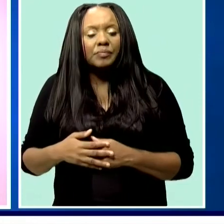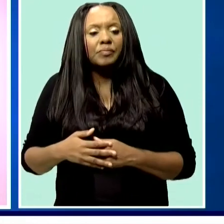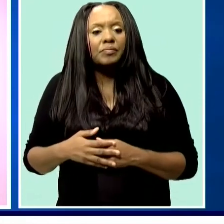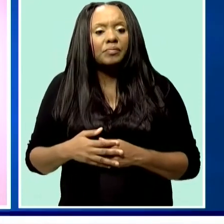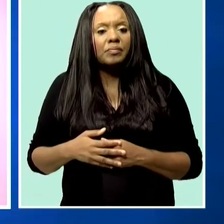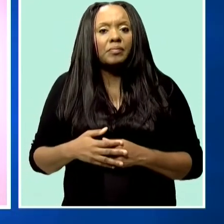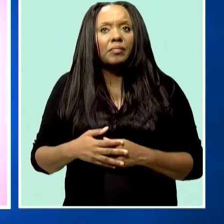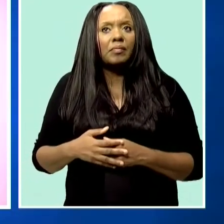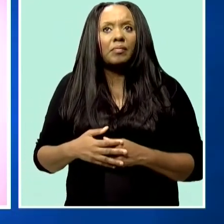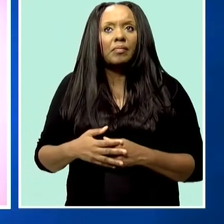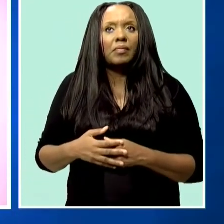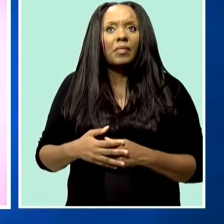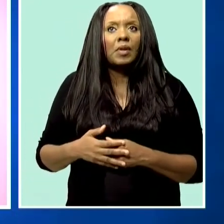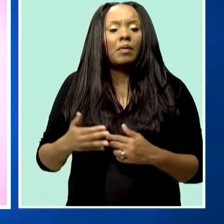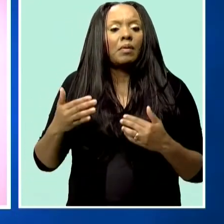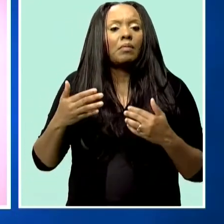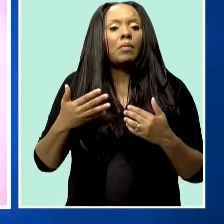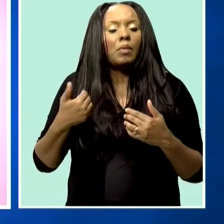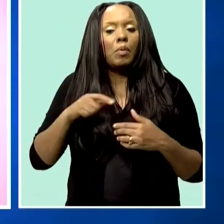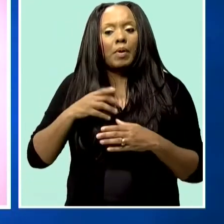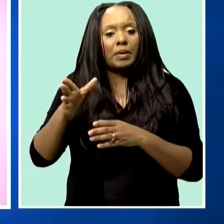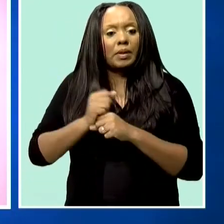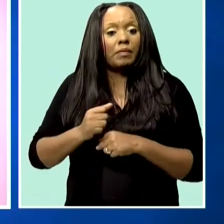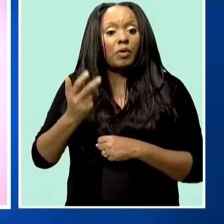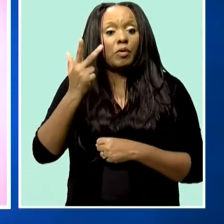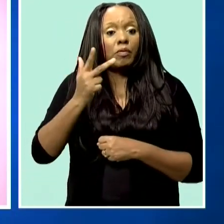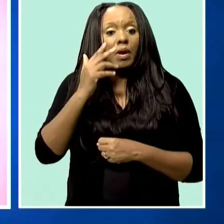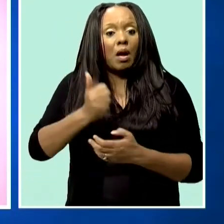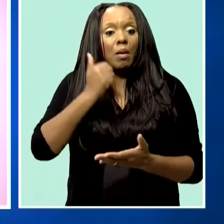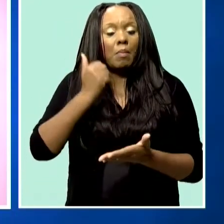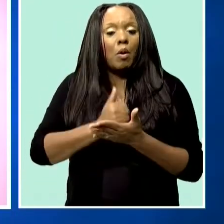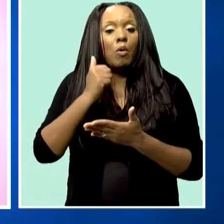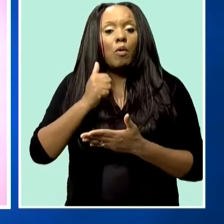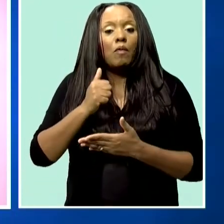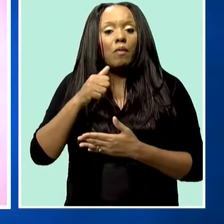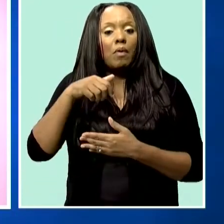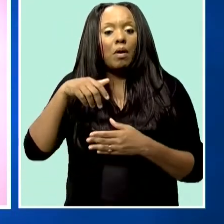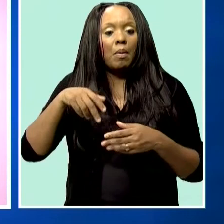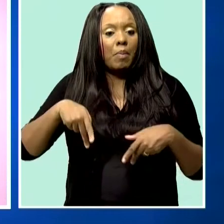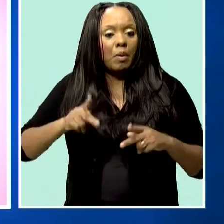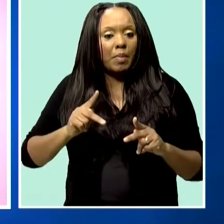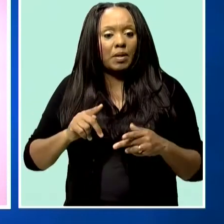3 approved study permits, one from Belgium, one from